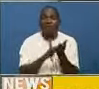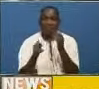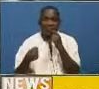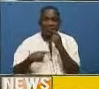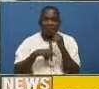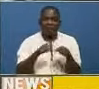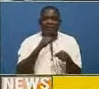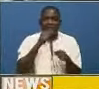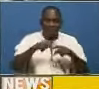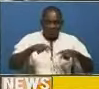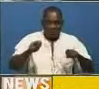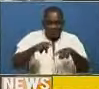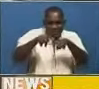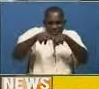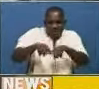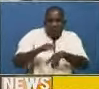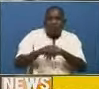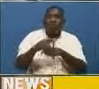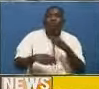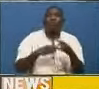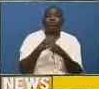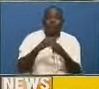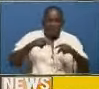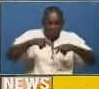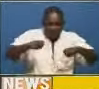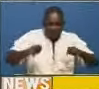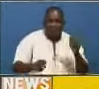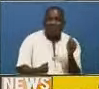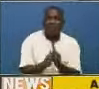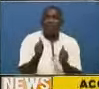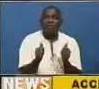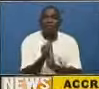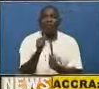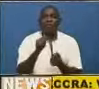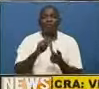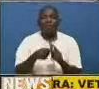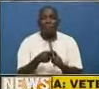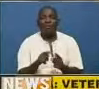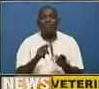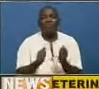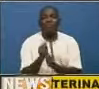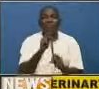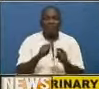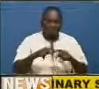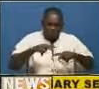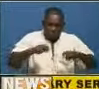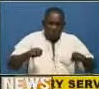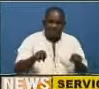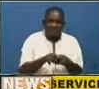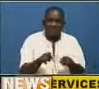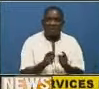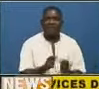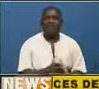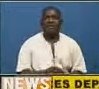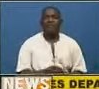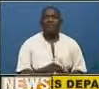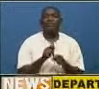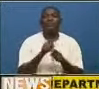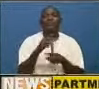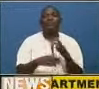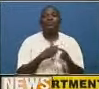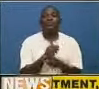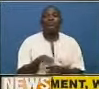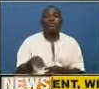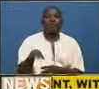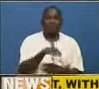attribute it to the global study that most of our colleagues, or a number of our colleagues, have involved in. Typically, the global burden